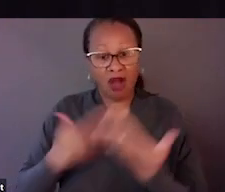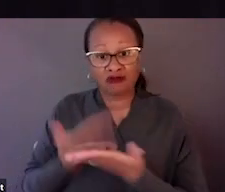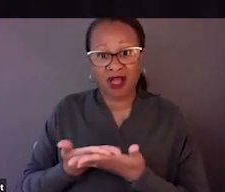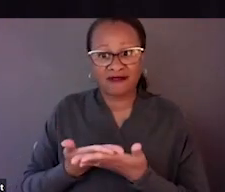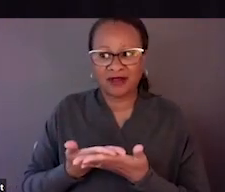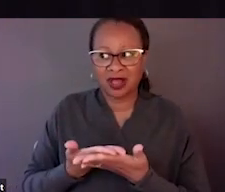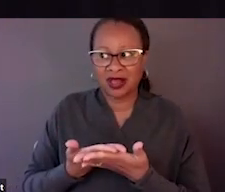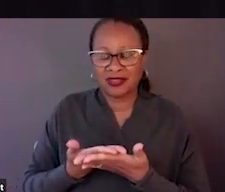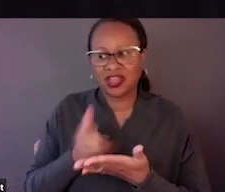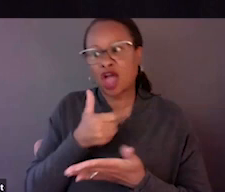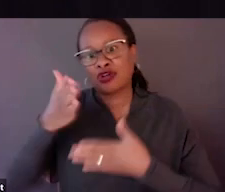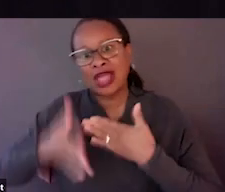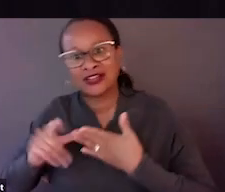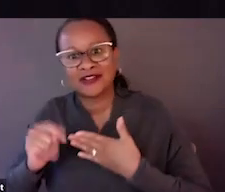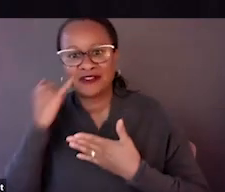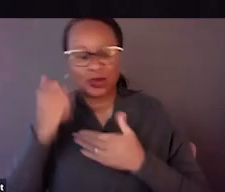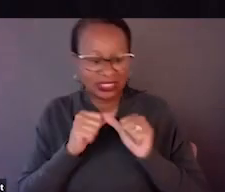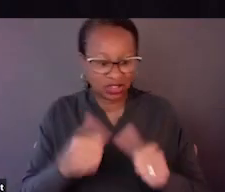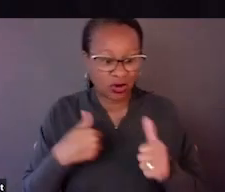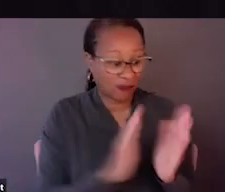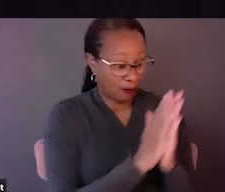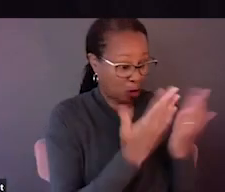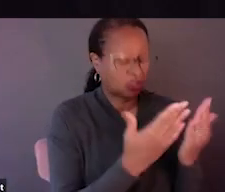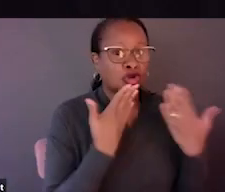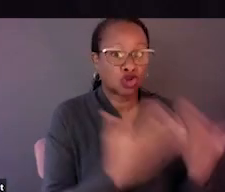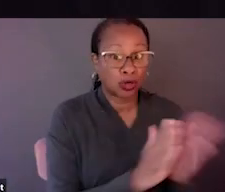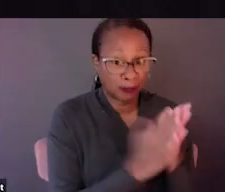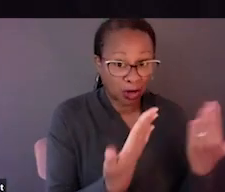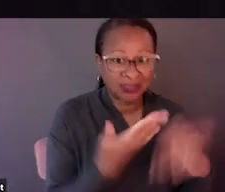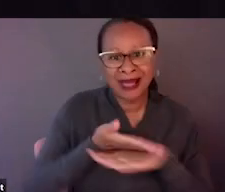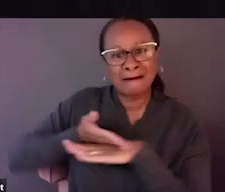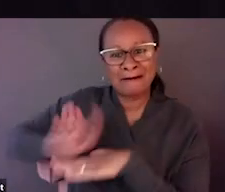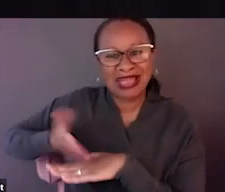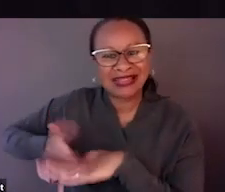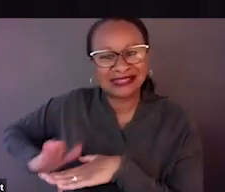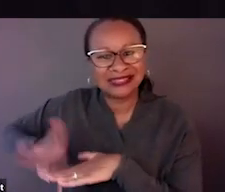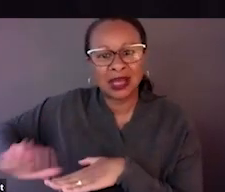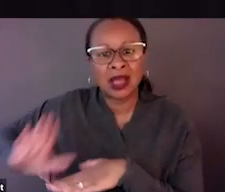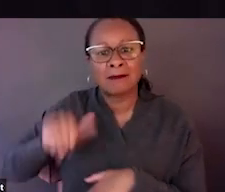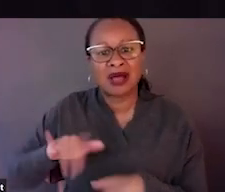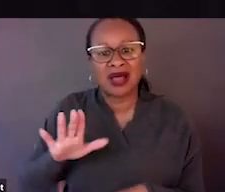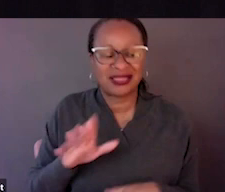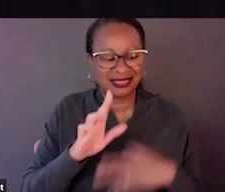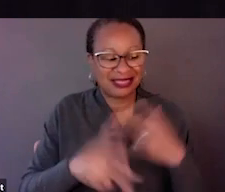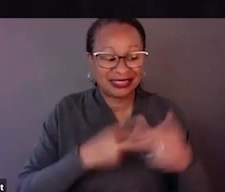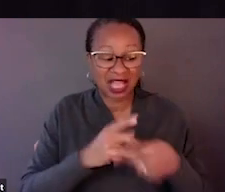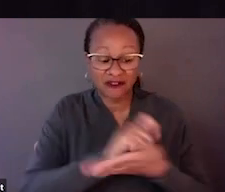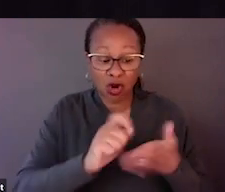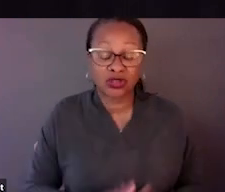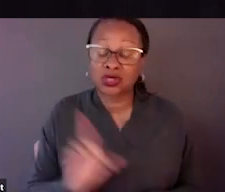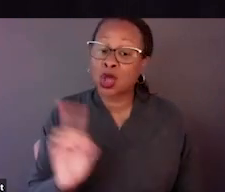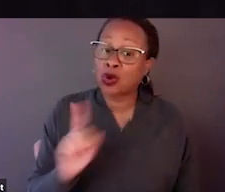this if we keep having these books that are banned by these types of authors where they